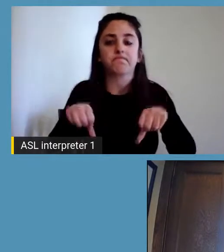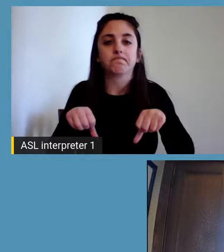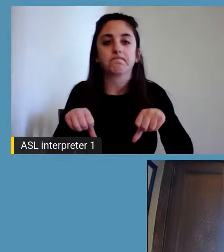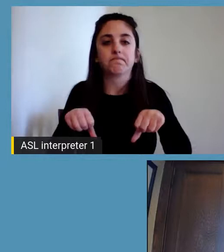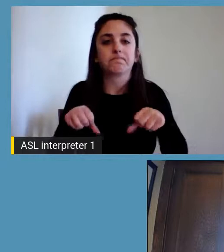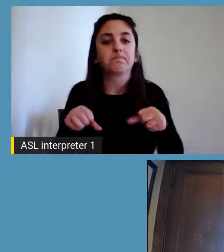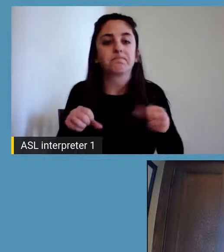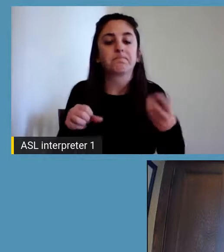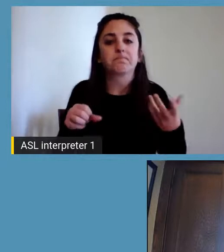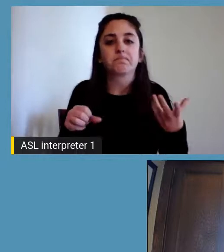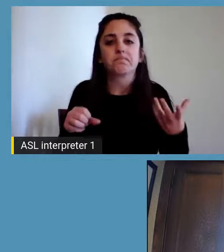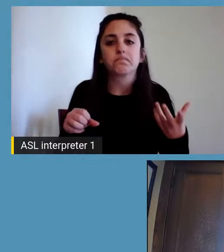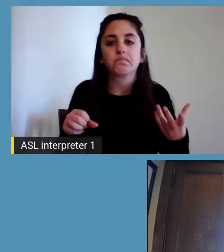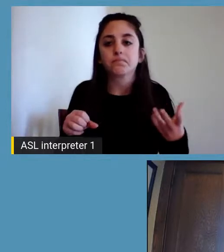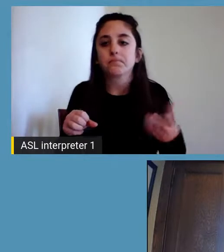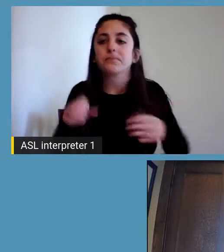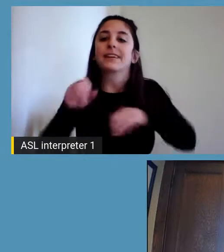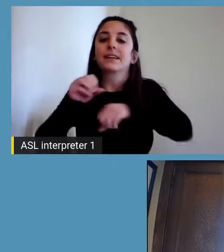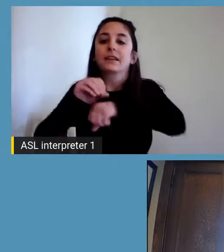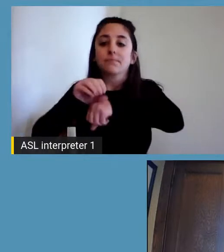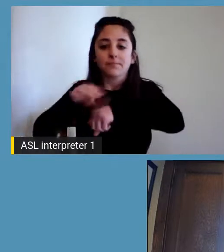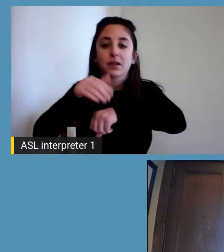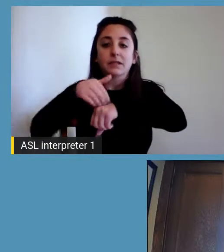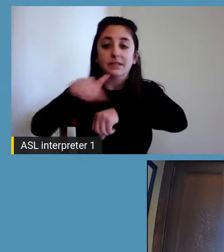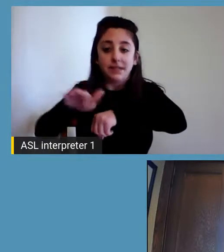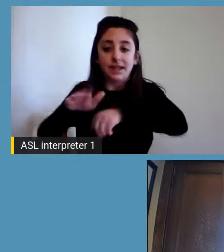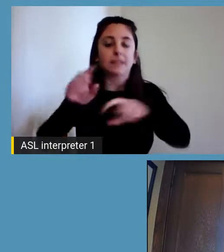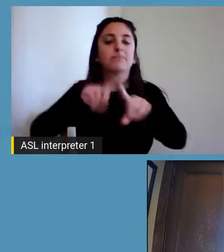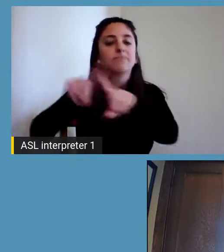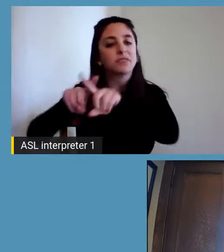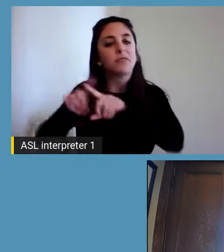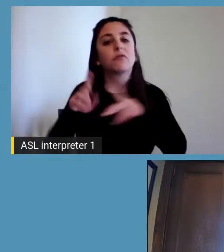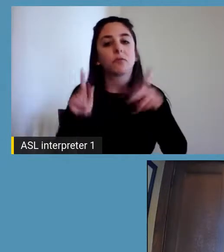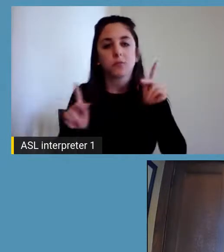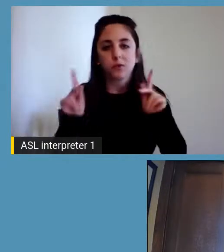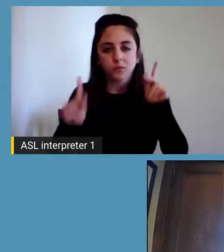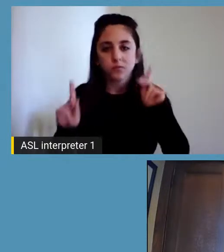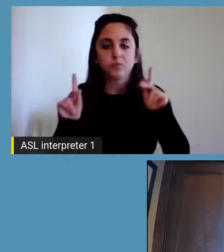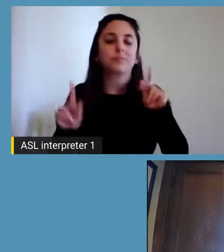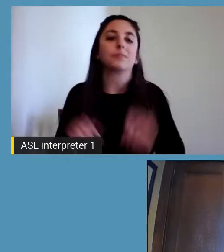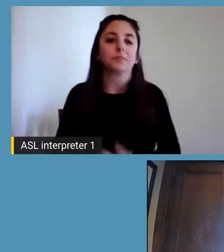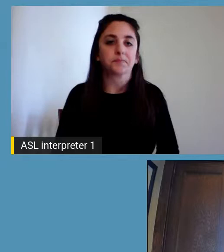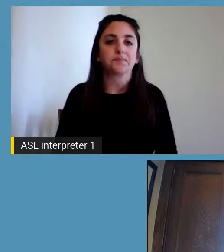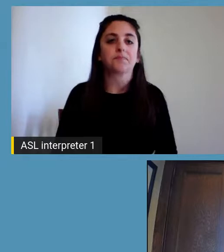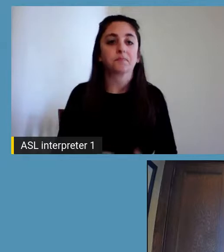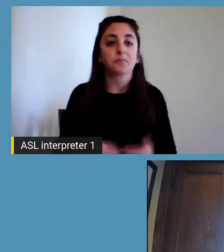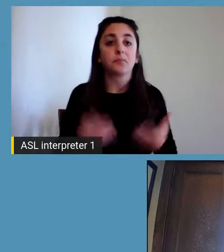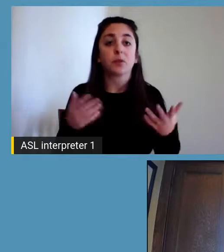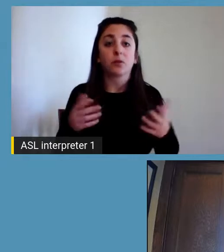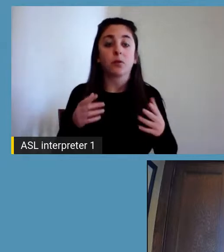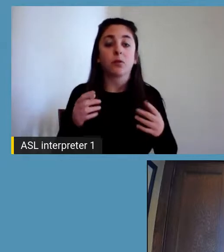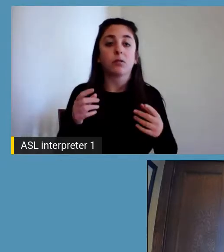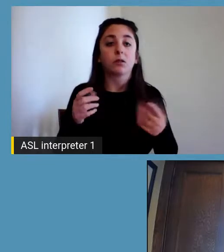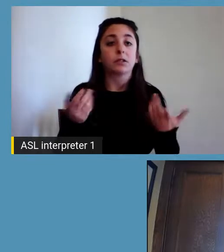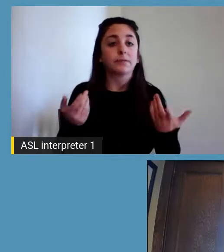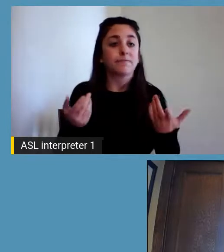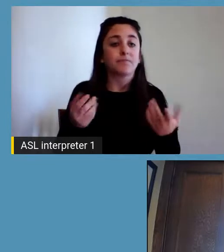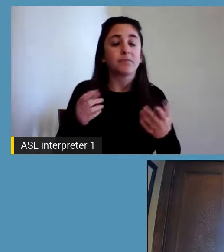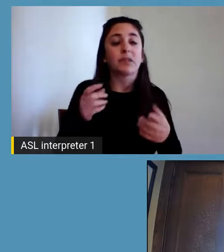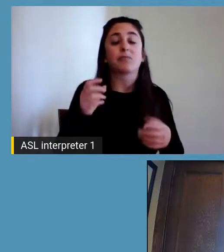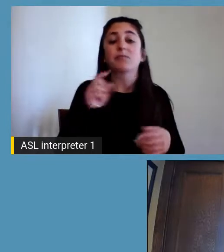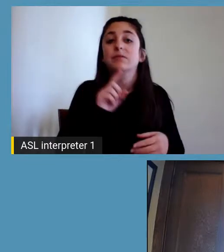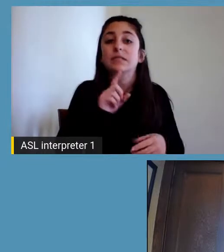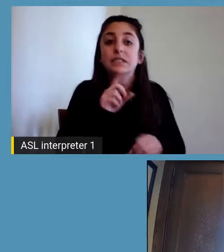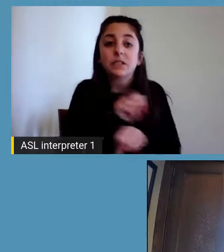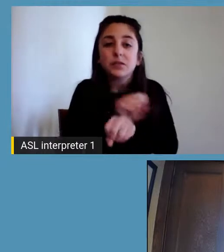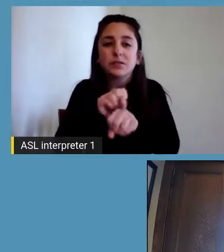GLBs and different 3D ways. But in terms of actually scanning something in, they